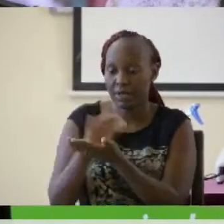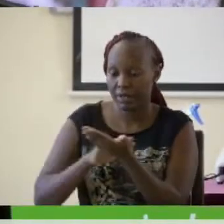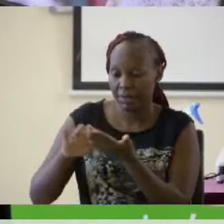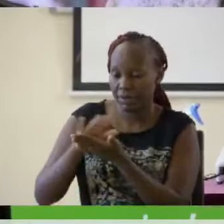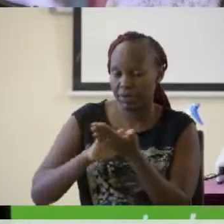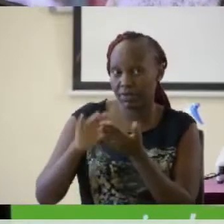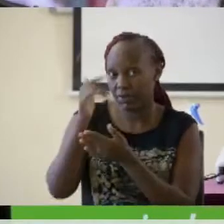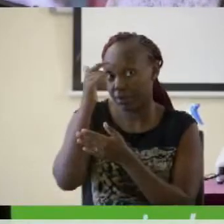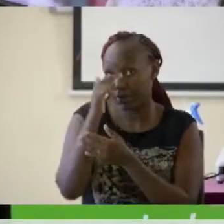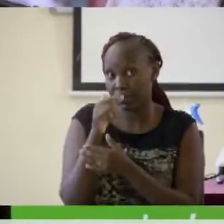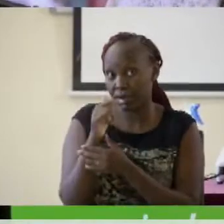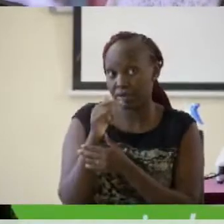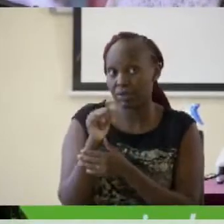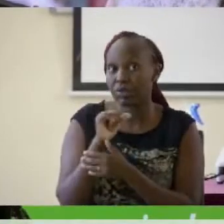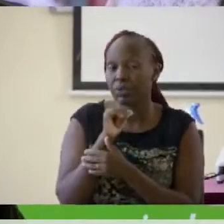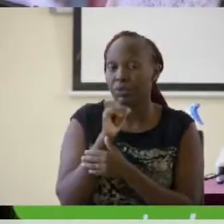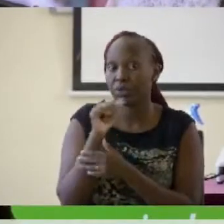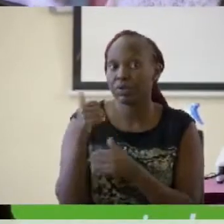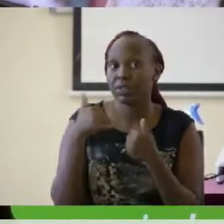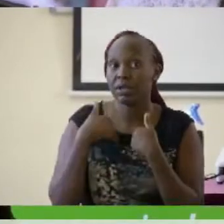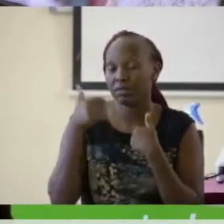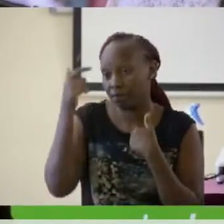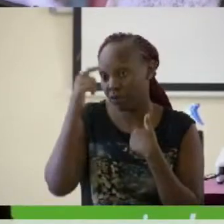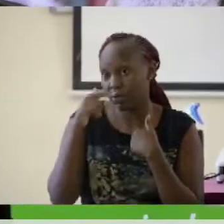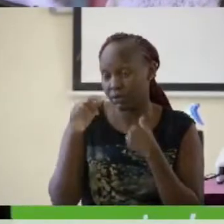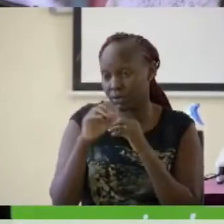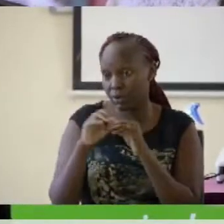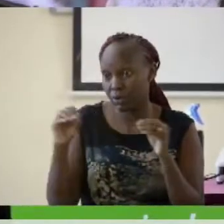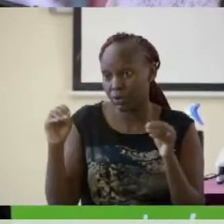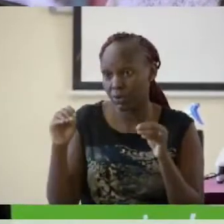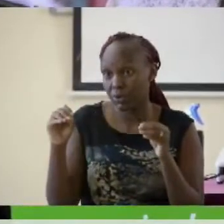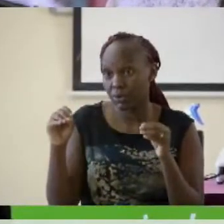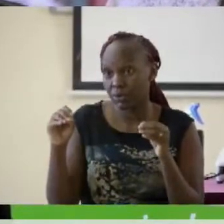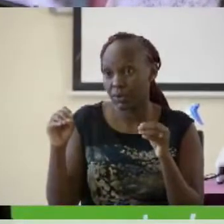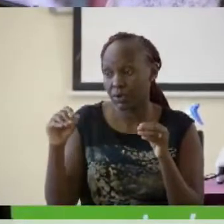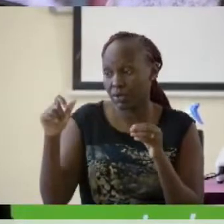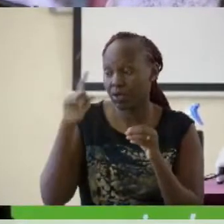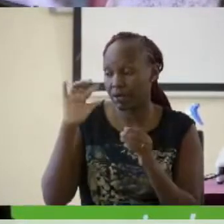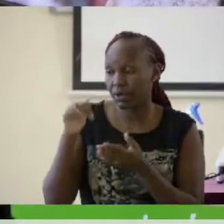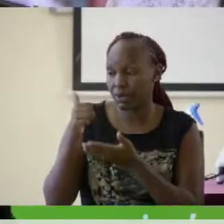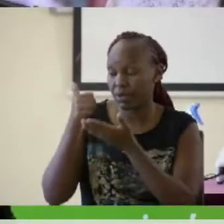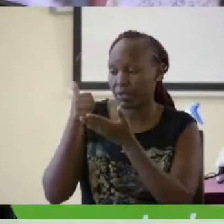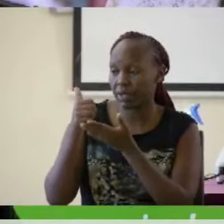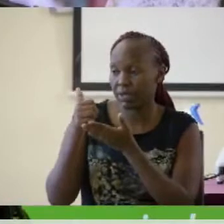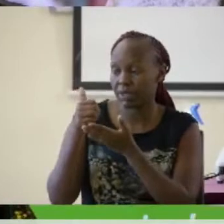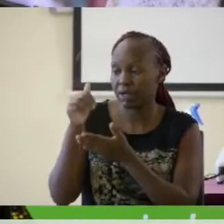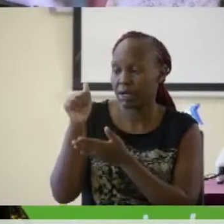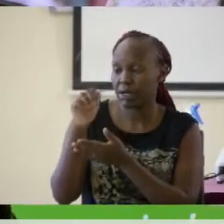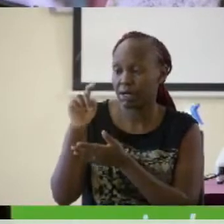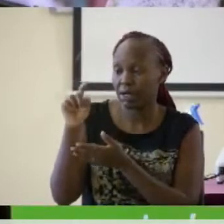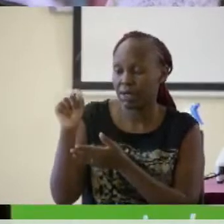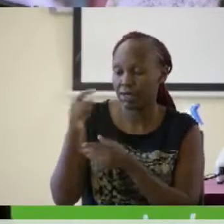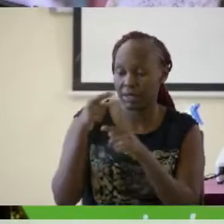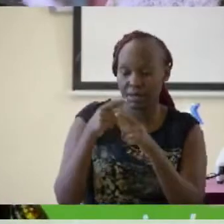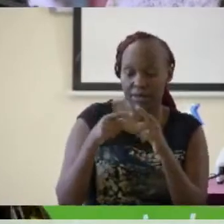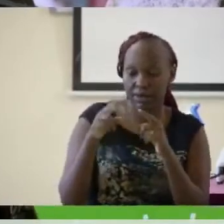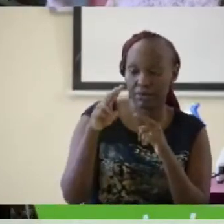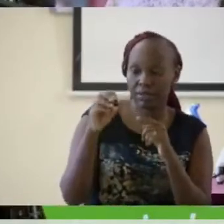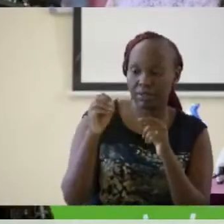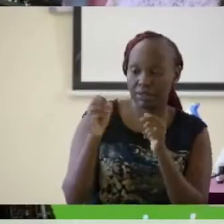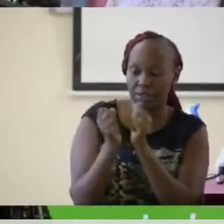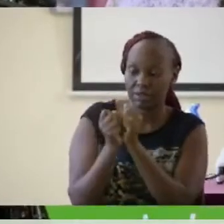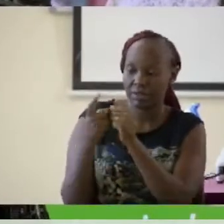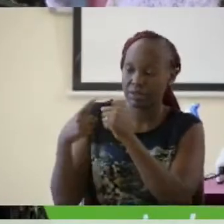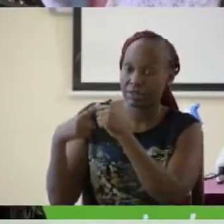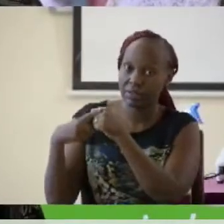policy, we don't yet have a policy. The Legal Aid Act 2016, despite coming in